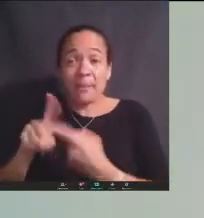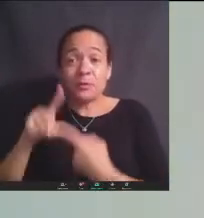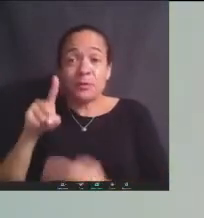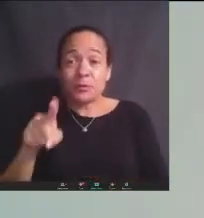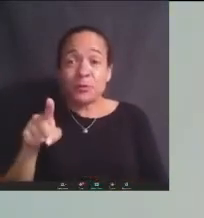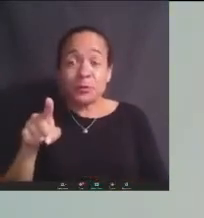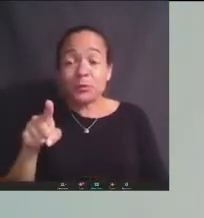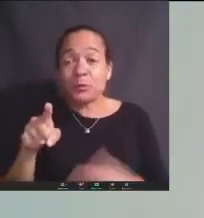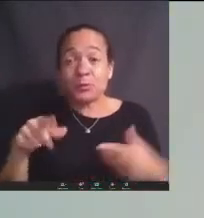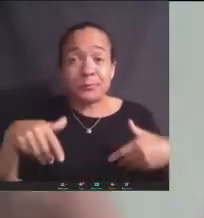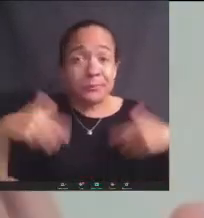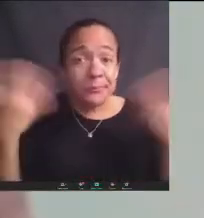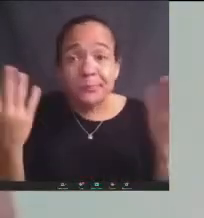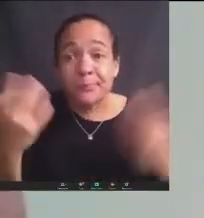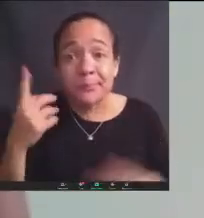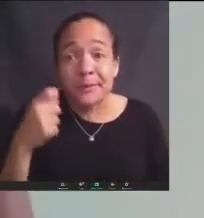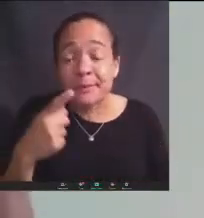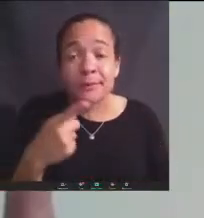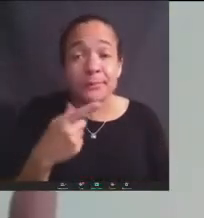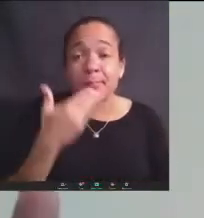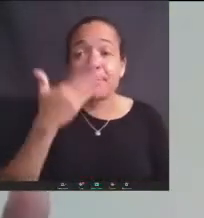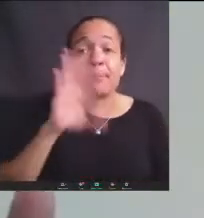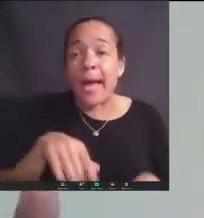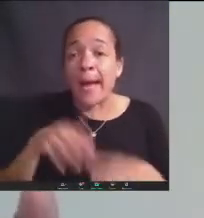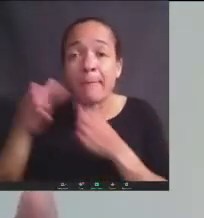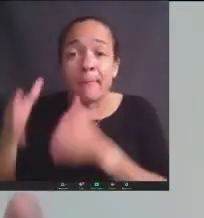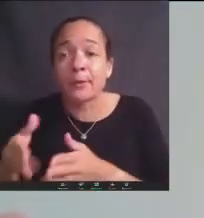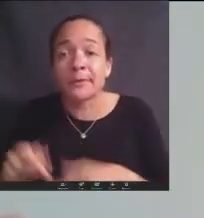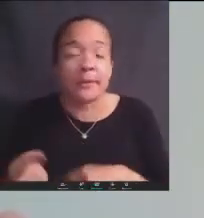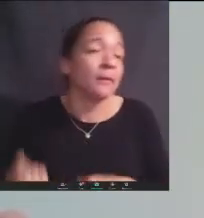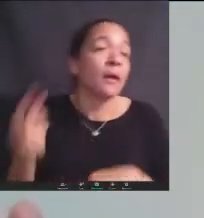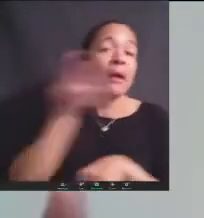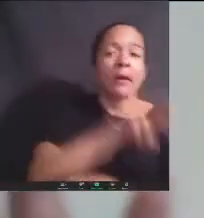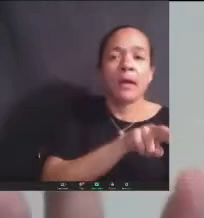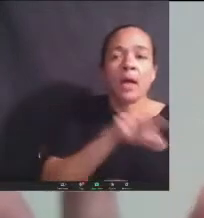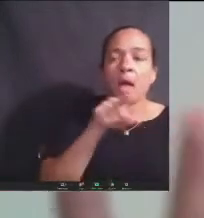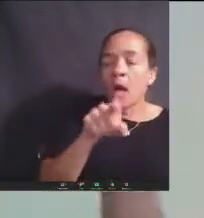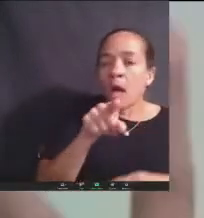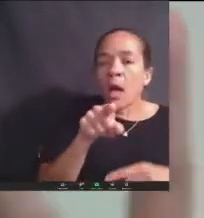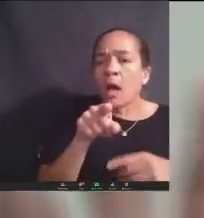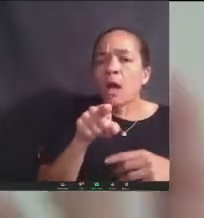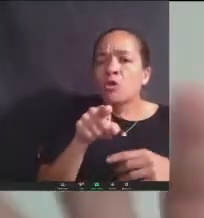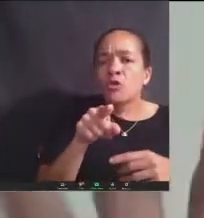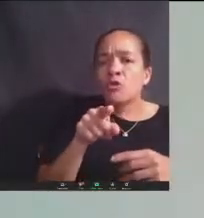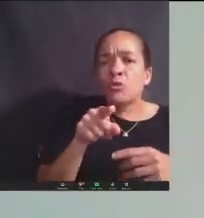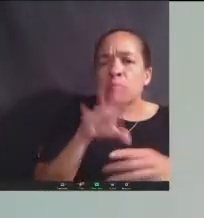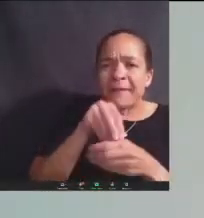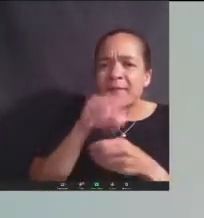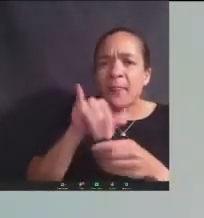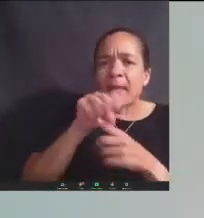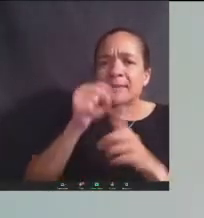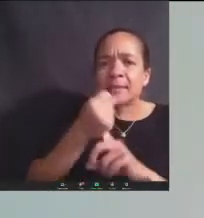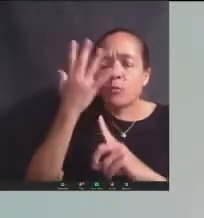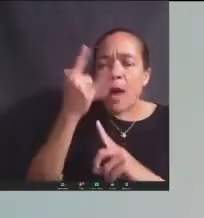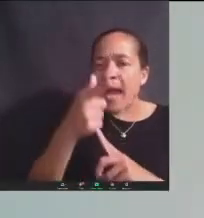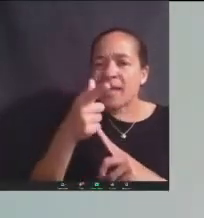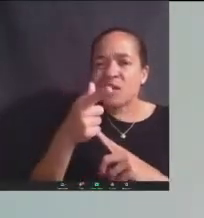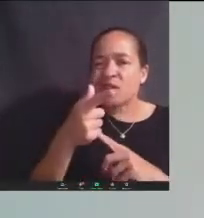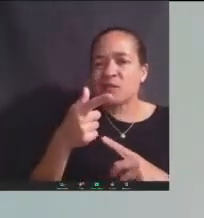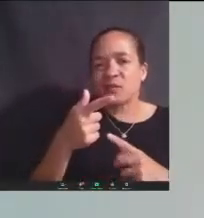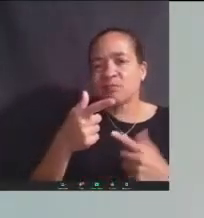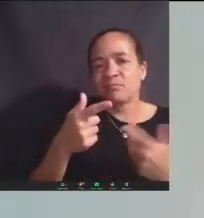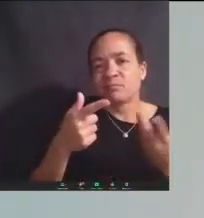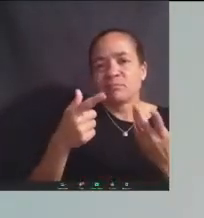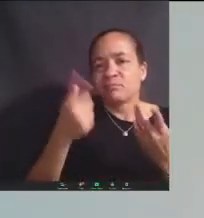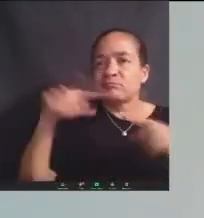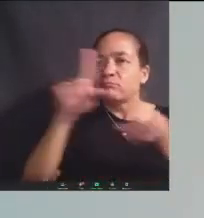you're a bad person, and another camp says you're in this condition because you're an inferior person or you've been made inferior. Neither one